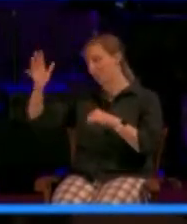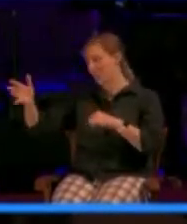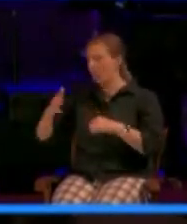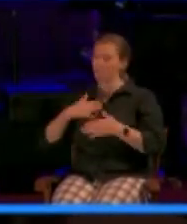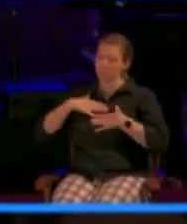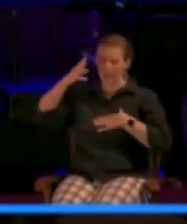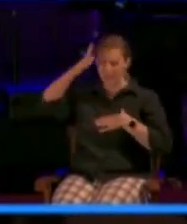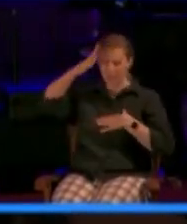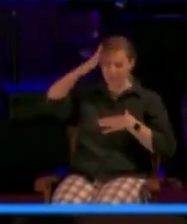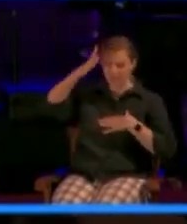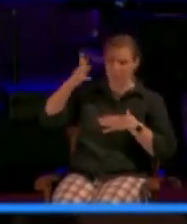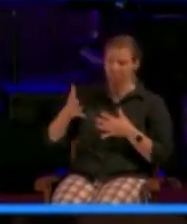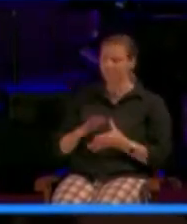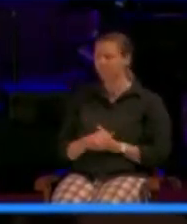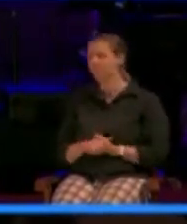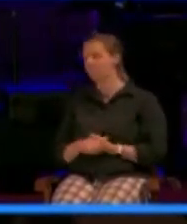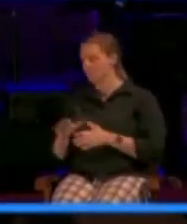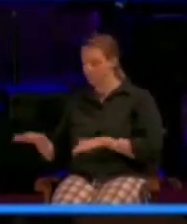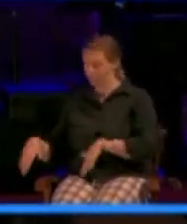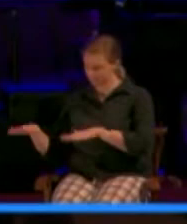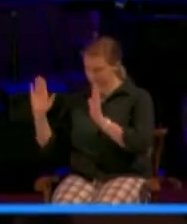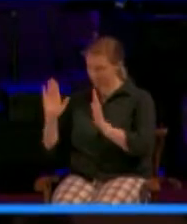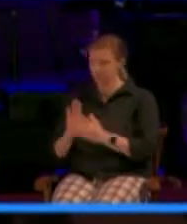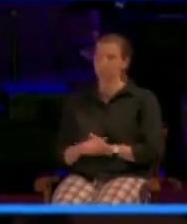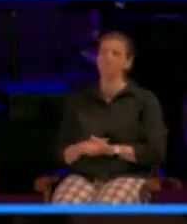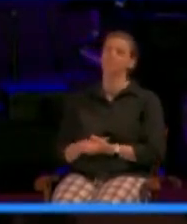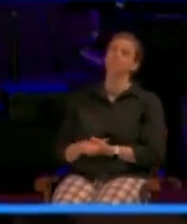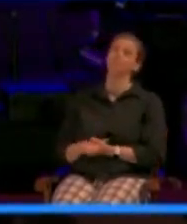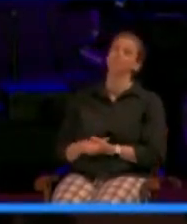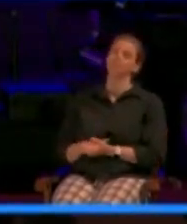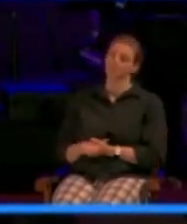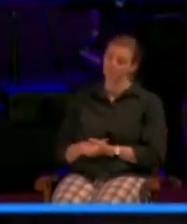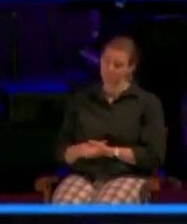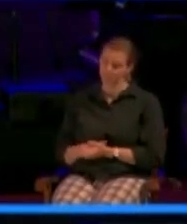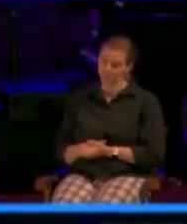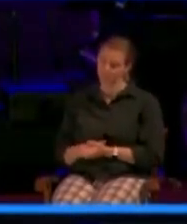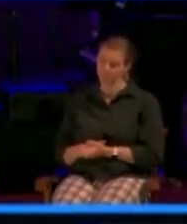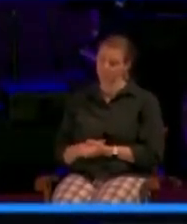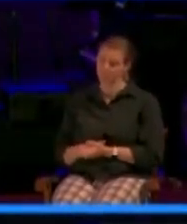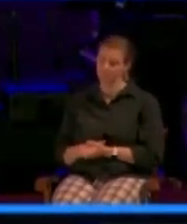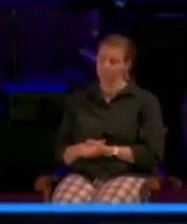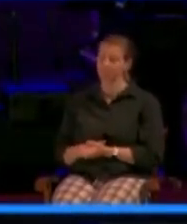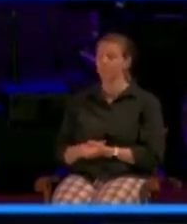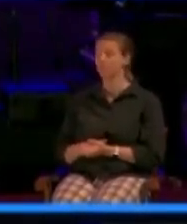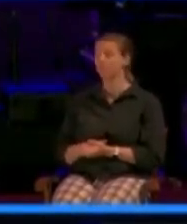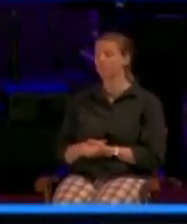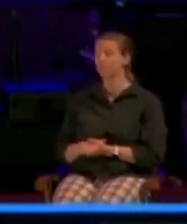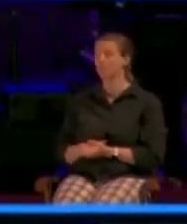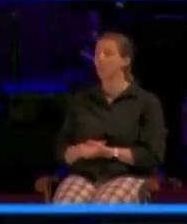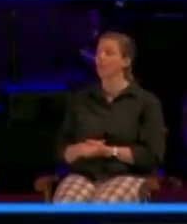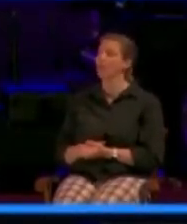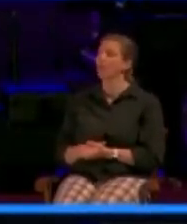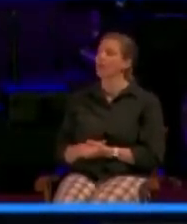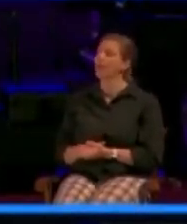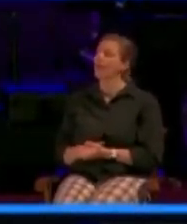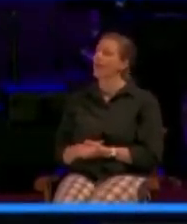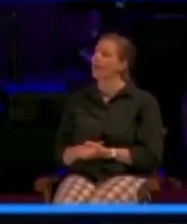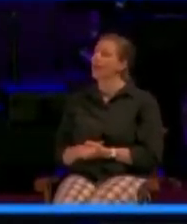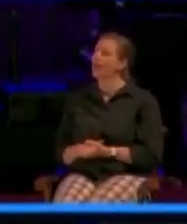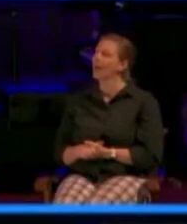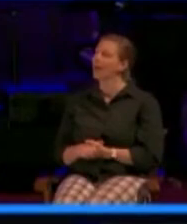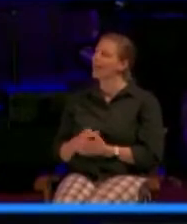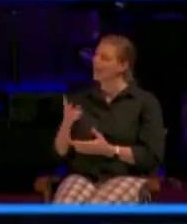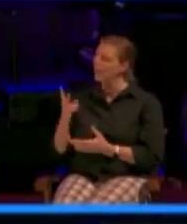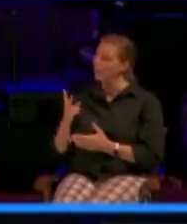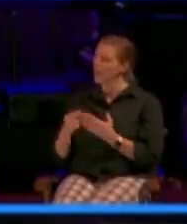7, he was the cutest kid on the face of the planet. He just had such unusual ways about it. He was so focused.